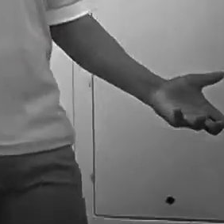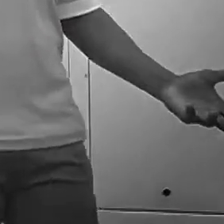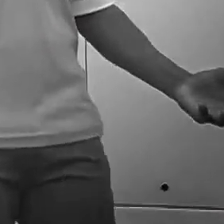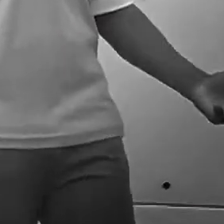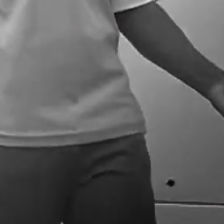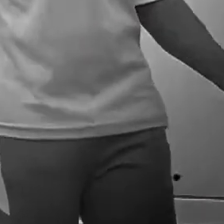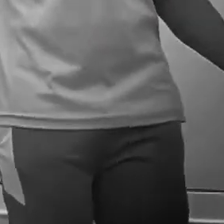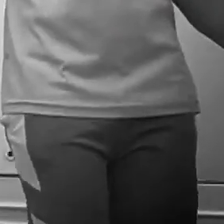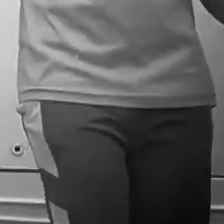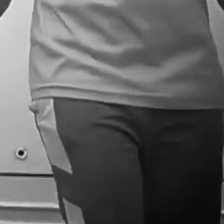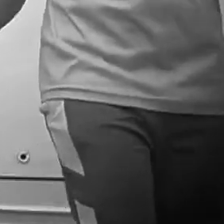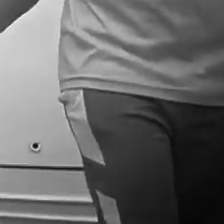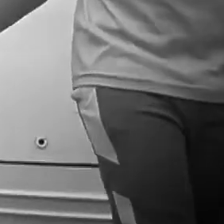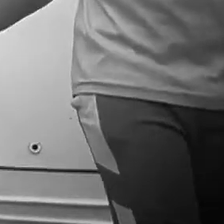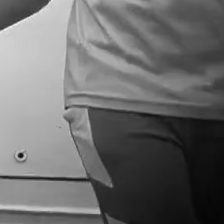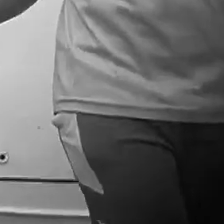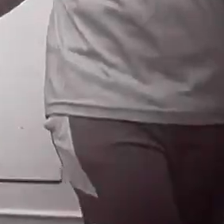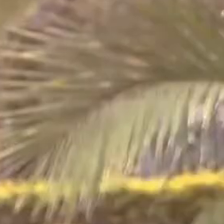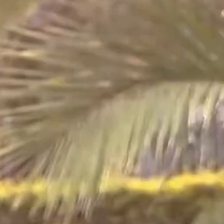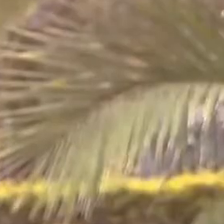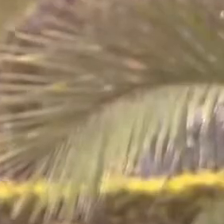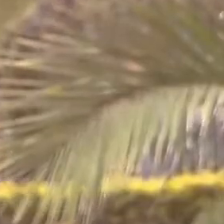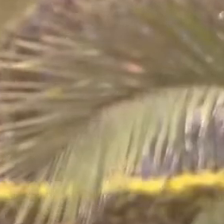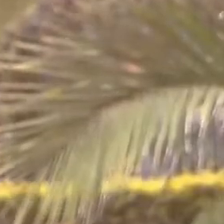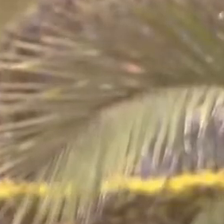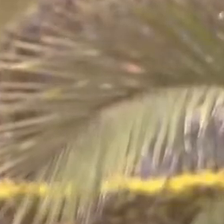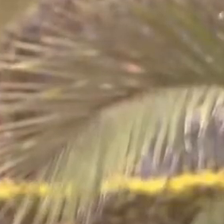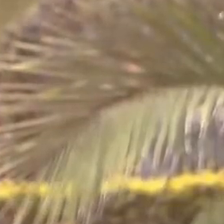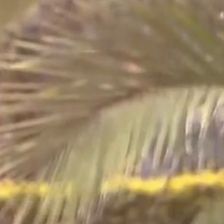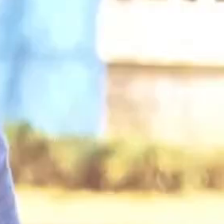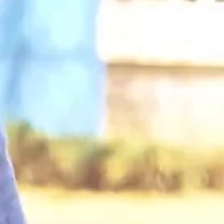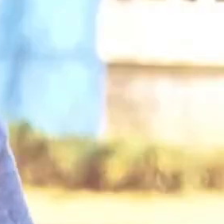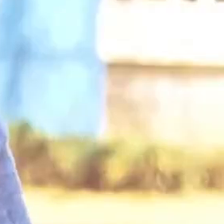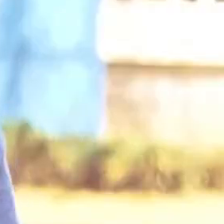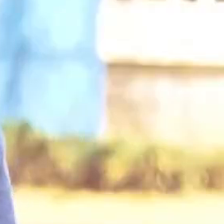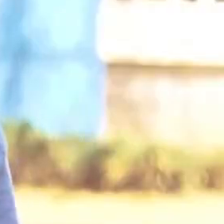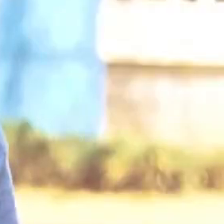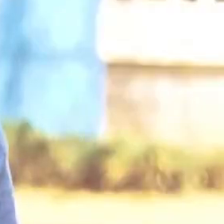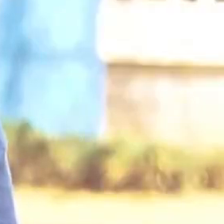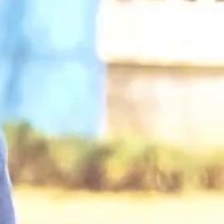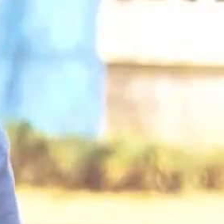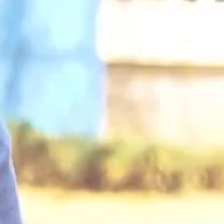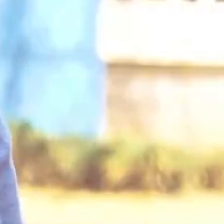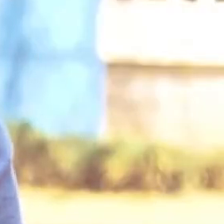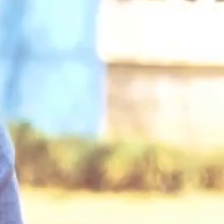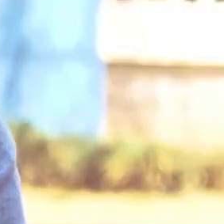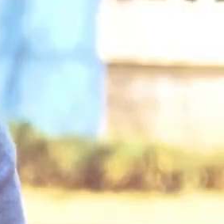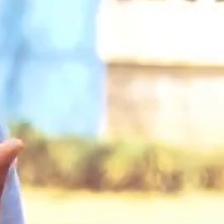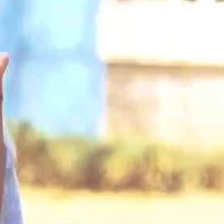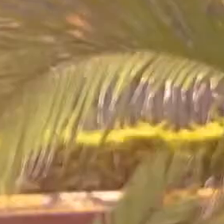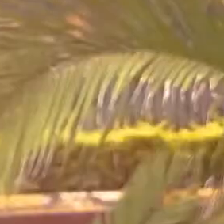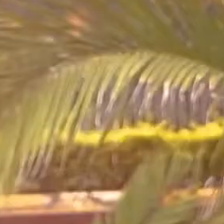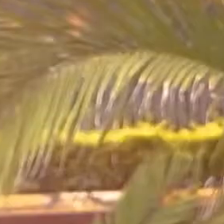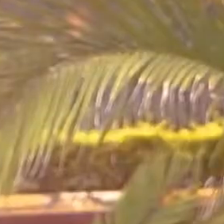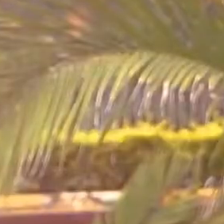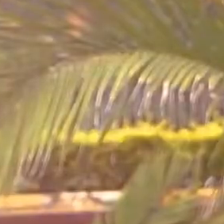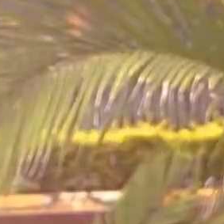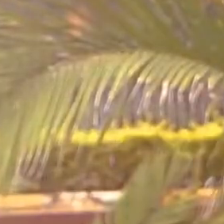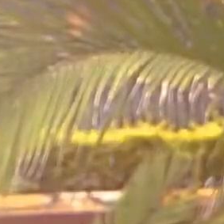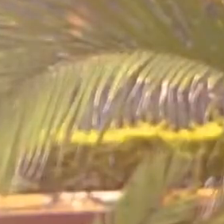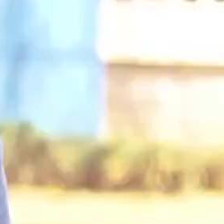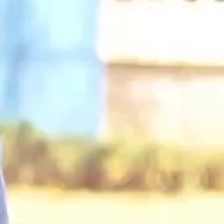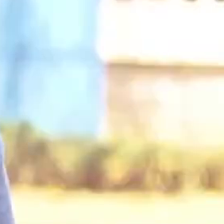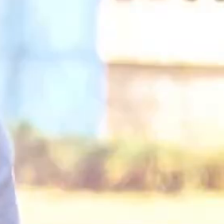nionyeshe njia, they find it quite strange talking to you. You should just make schools integrated,